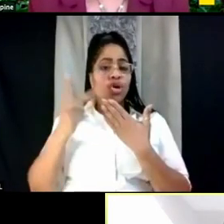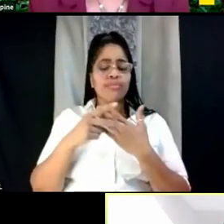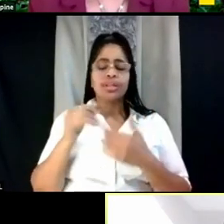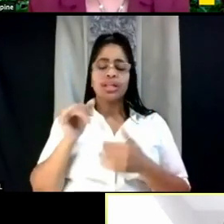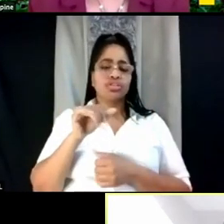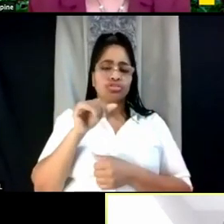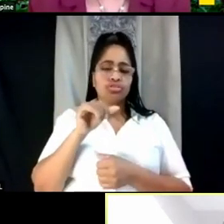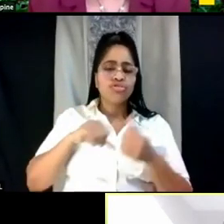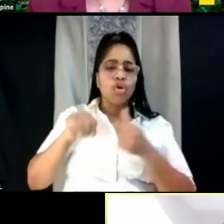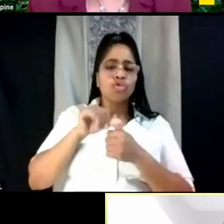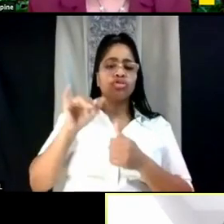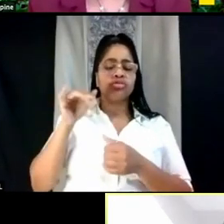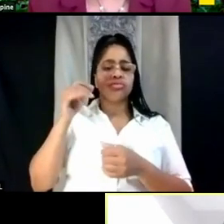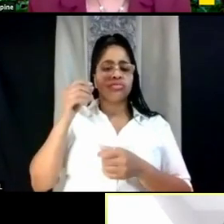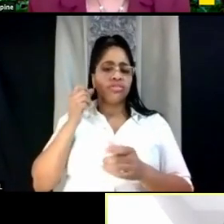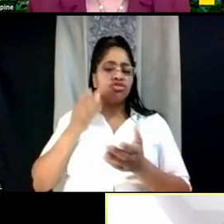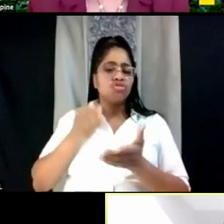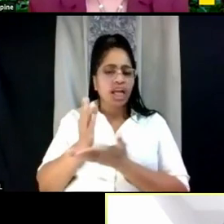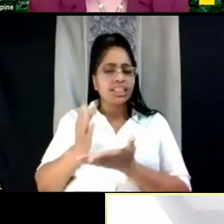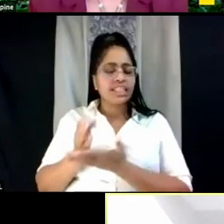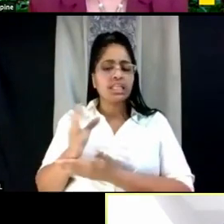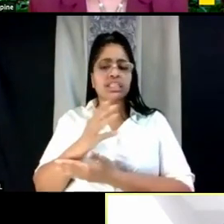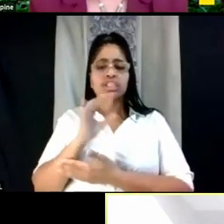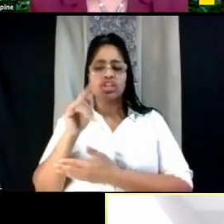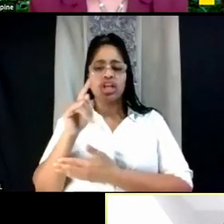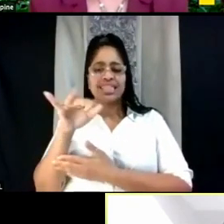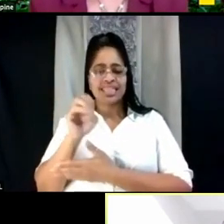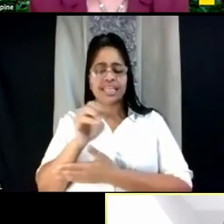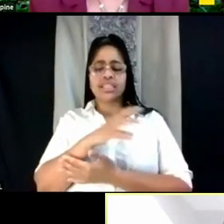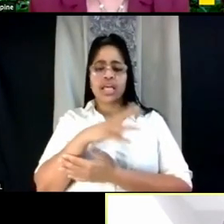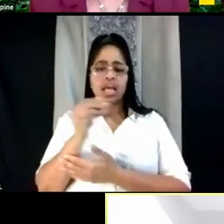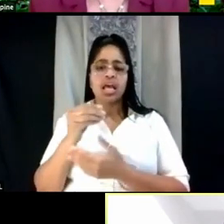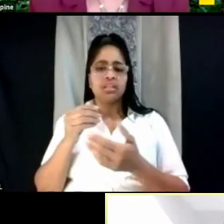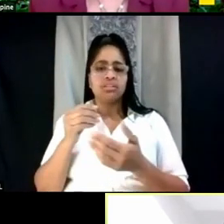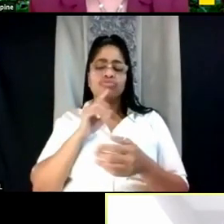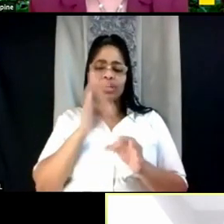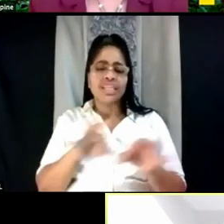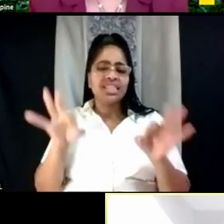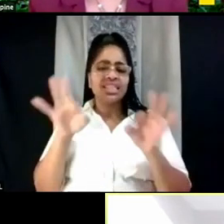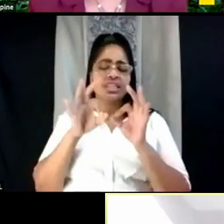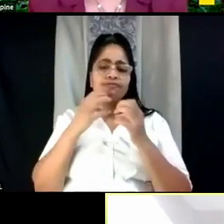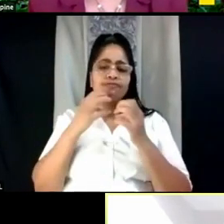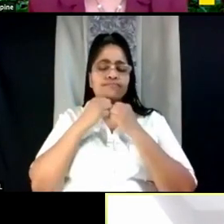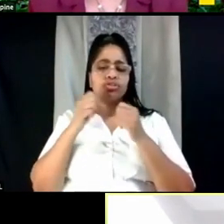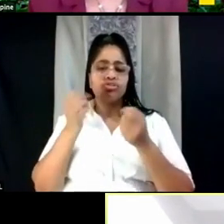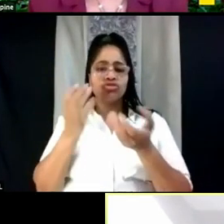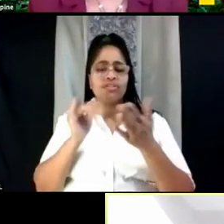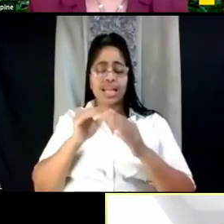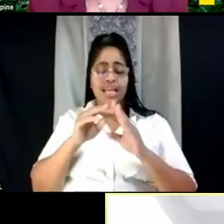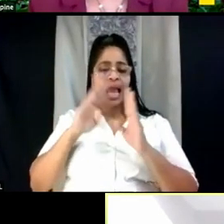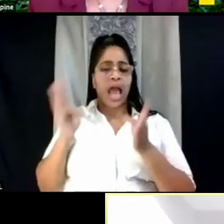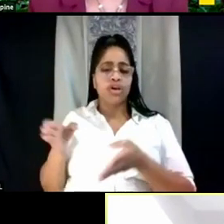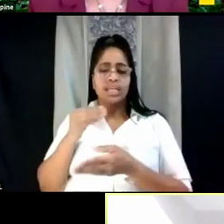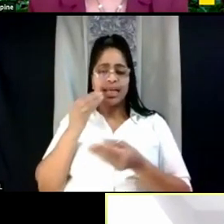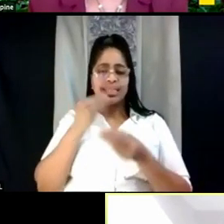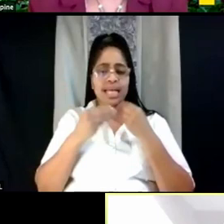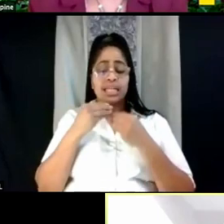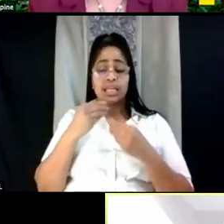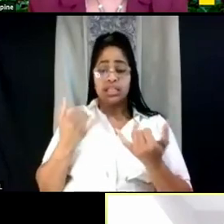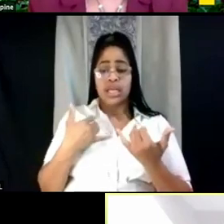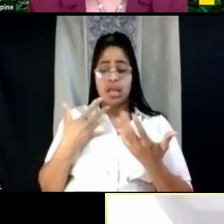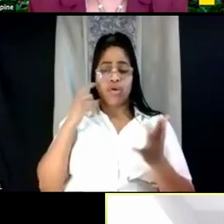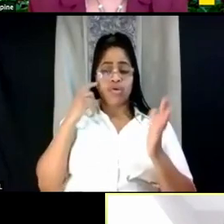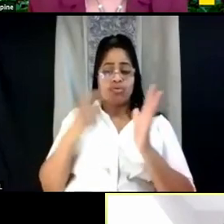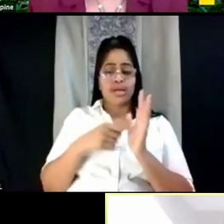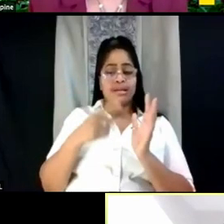leadership, intercultural development and personal development, and essential services such as housing and dining. Today, I want to